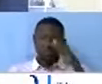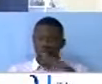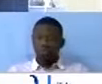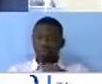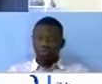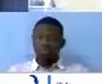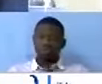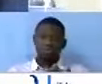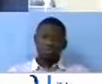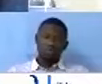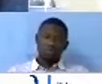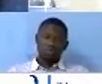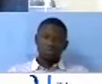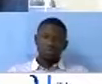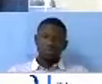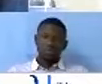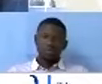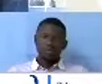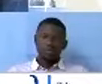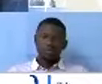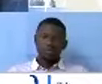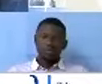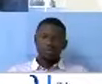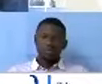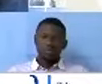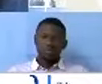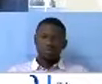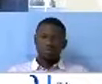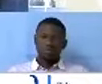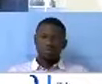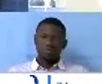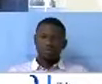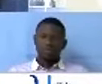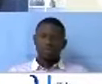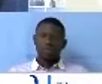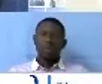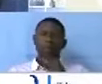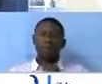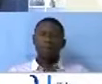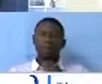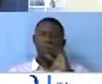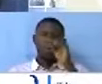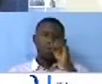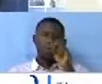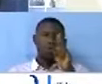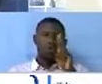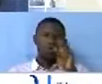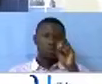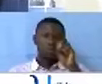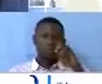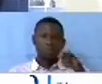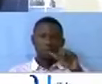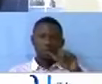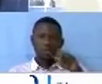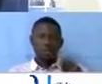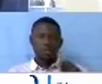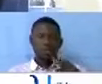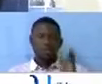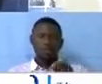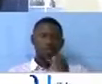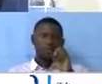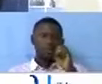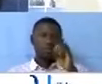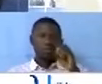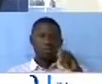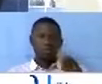these tortures. That is Ousmane Sonko. Ko ko moy Ousmane Sonko. So the protest